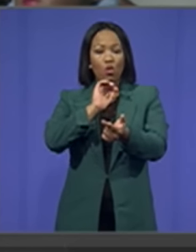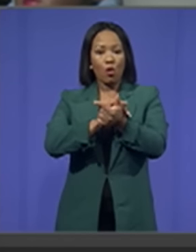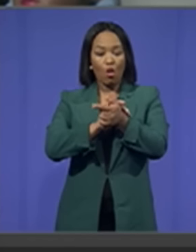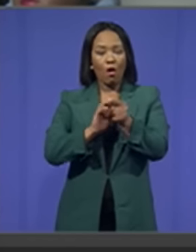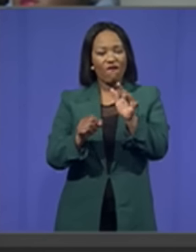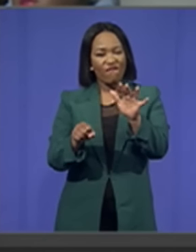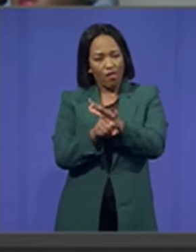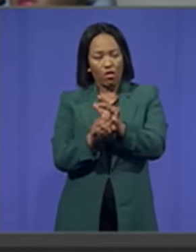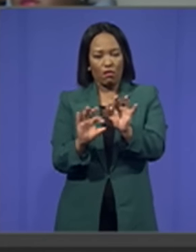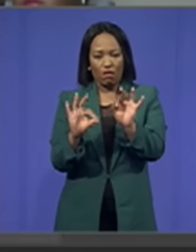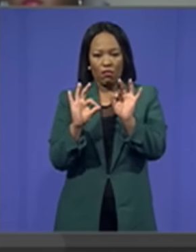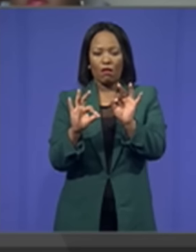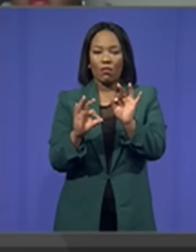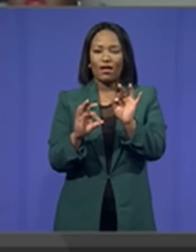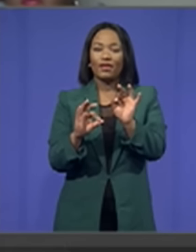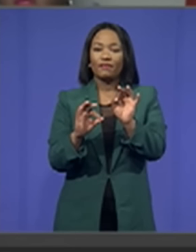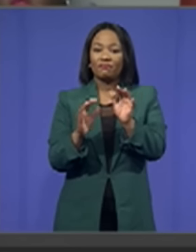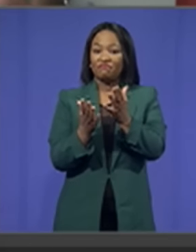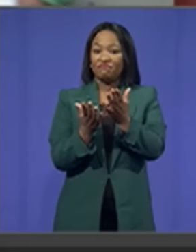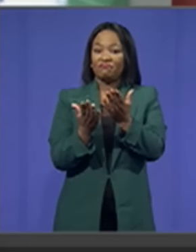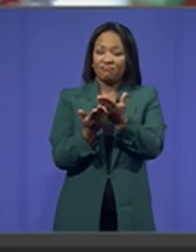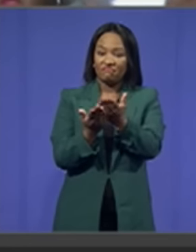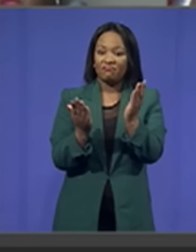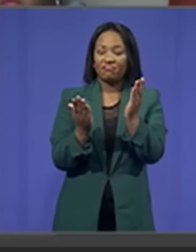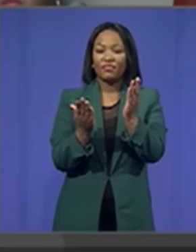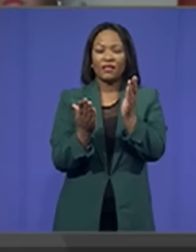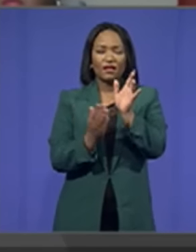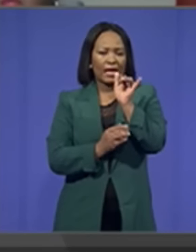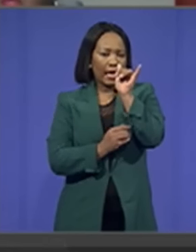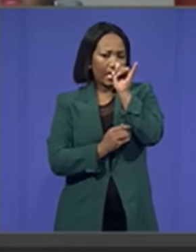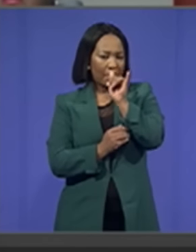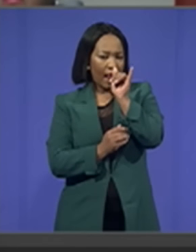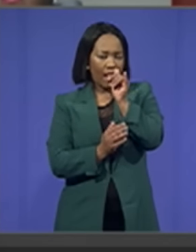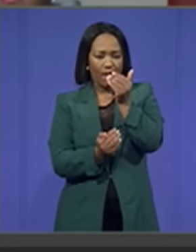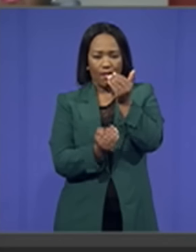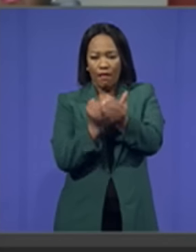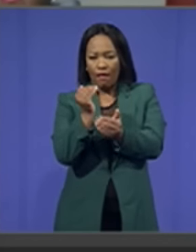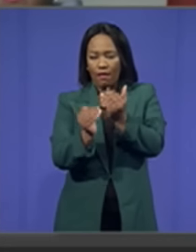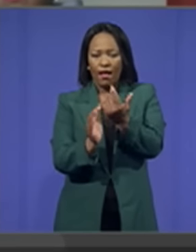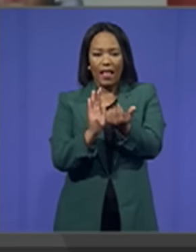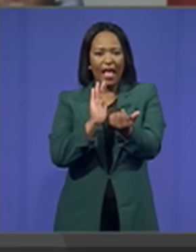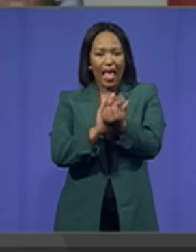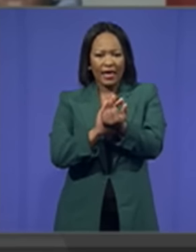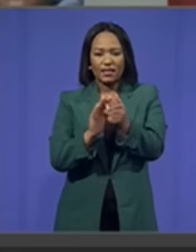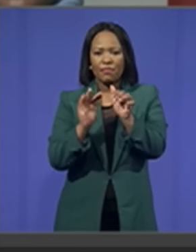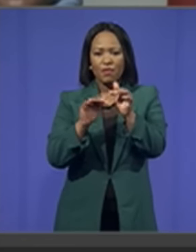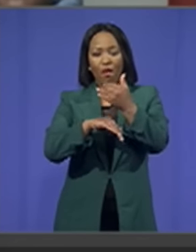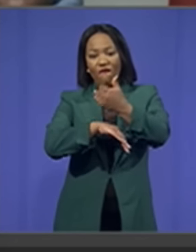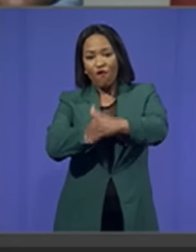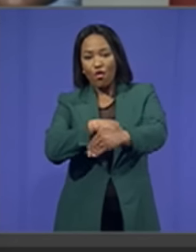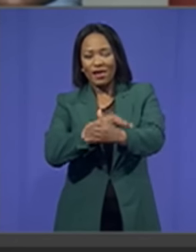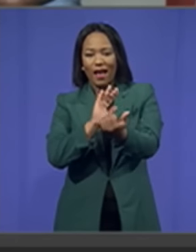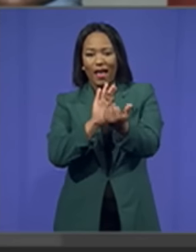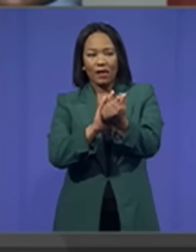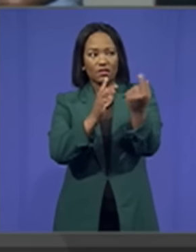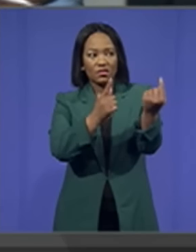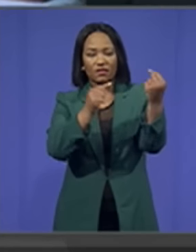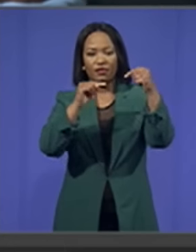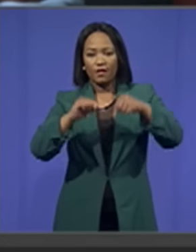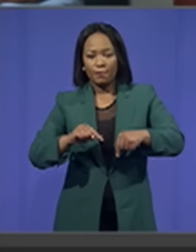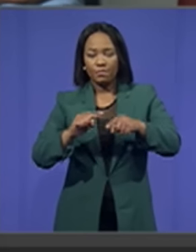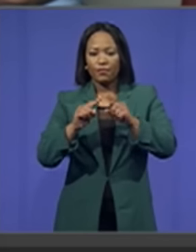totally overhauled, particularly the Criminal Procedures Act, Immigration Act, Police Act, and the Business